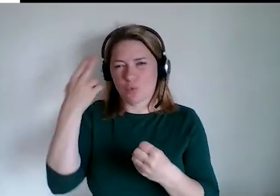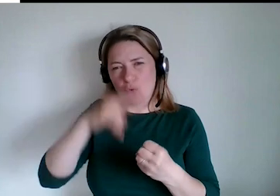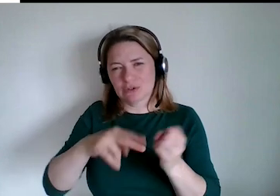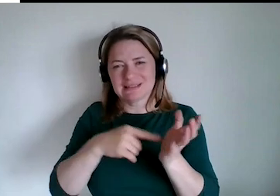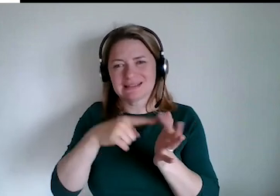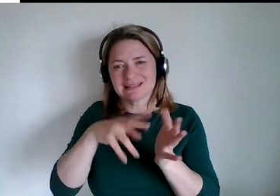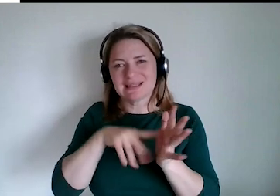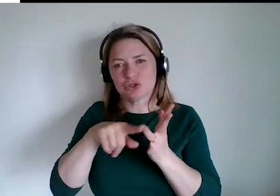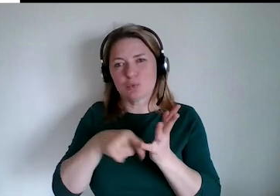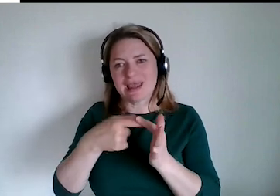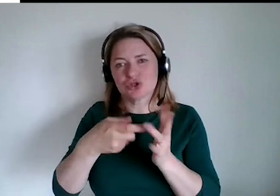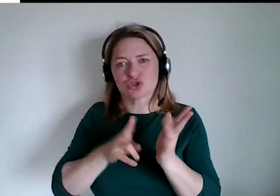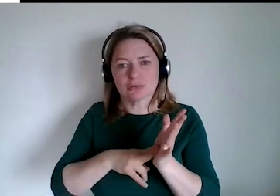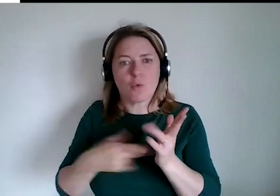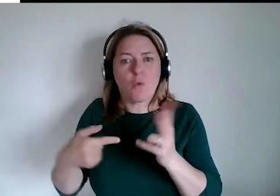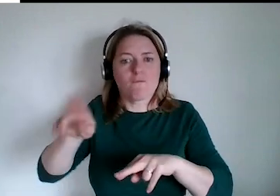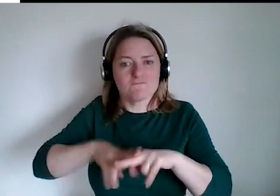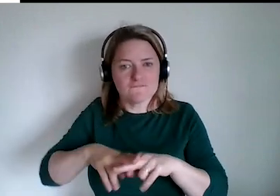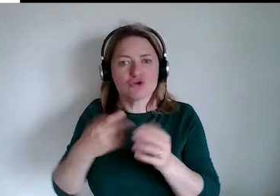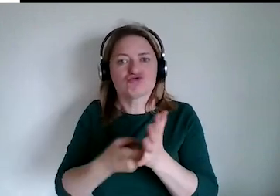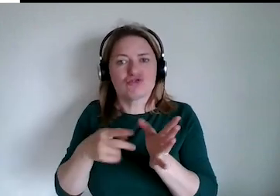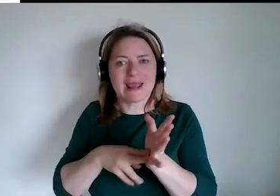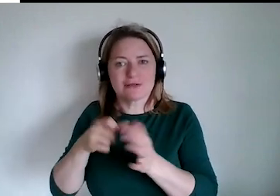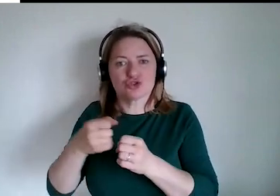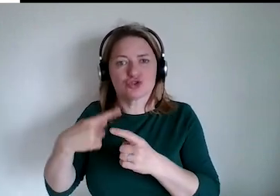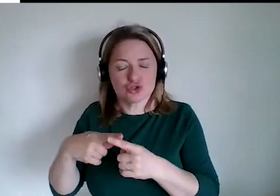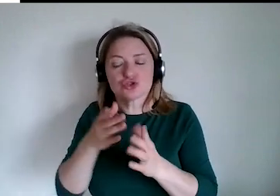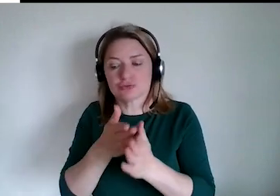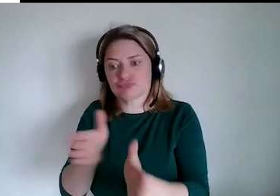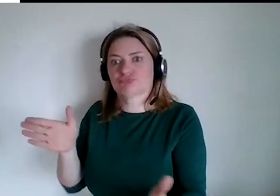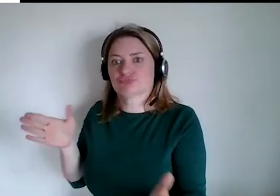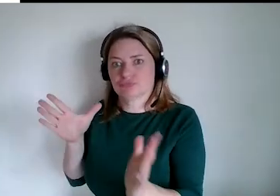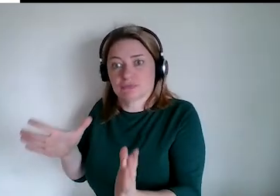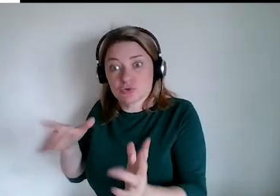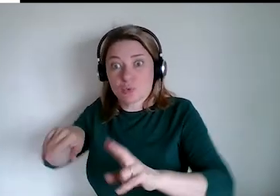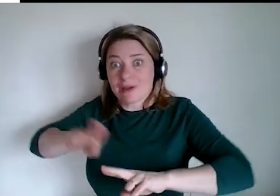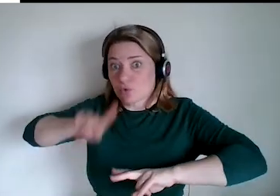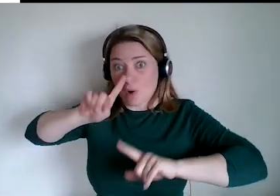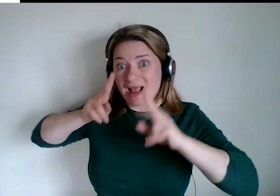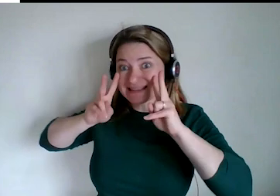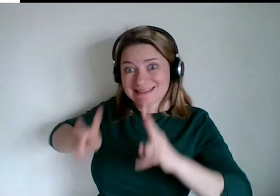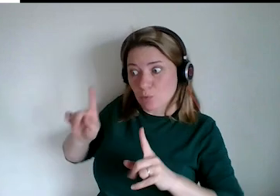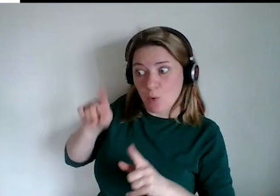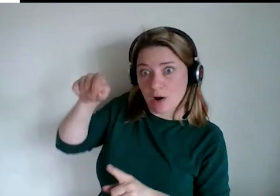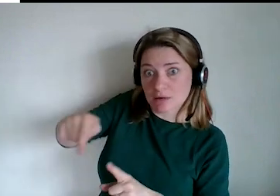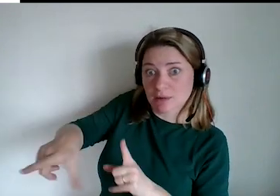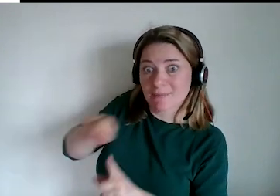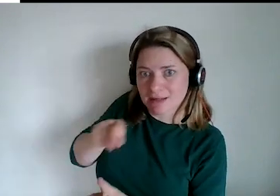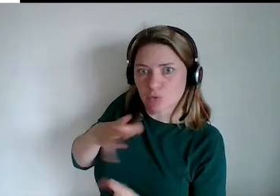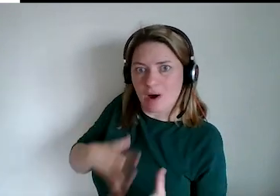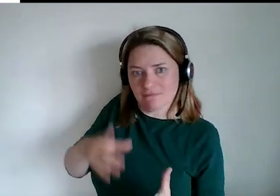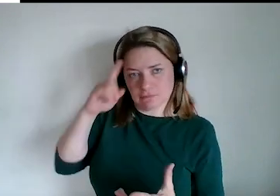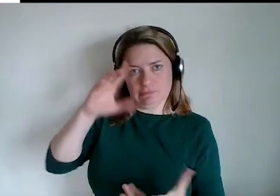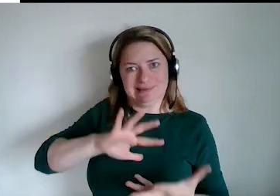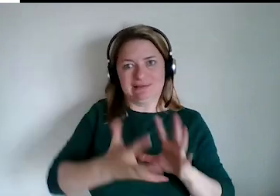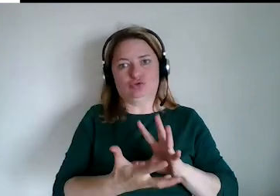range. So if you can't see an outcome in someone who wasn't selected, that actually distorts the picture. So you have to think about how you're going to impute